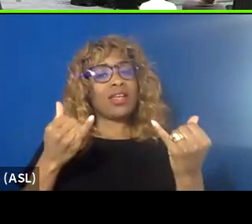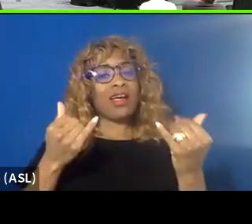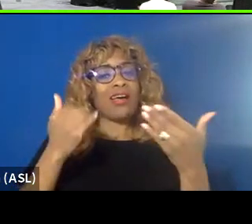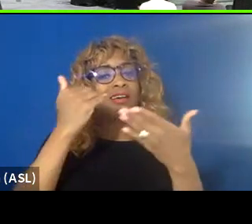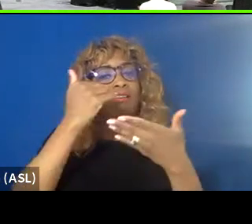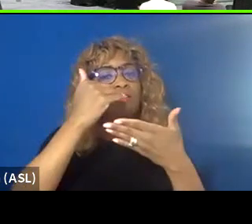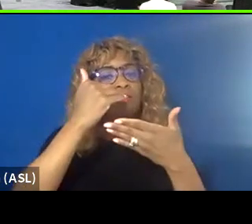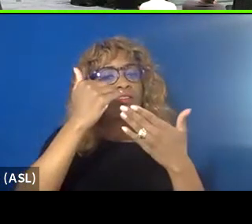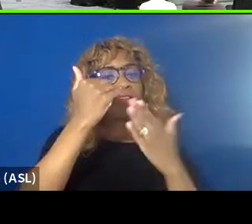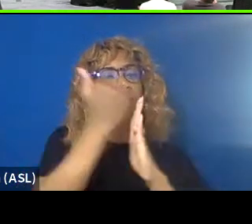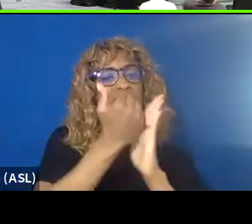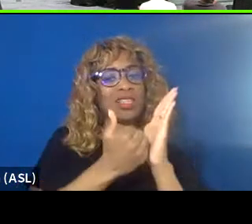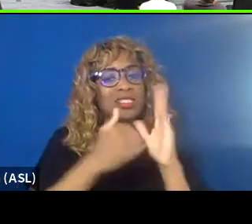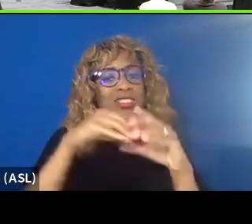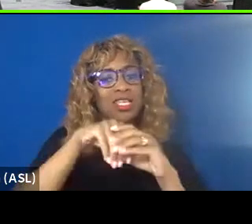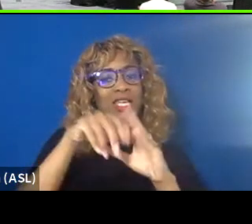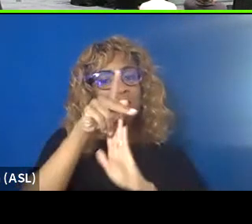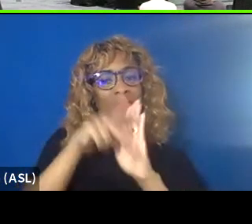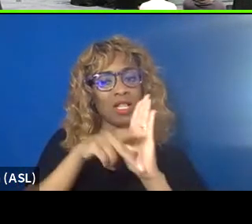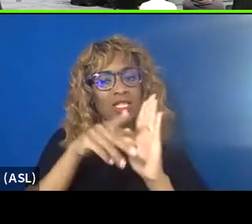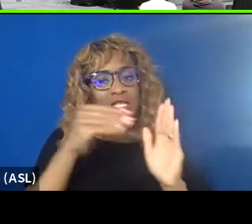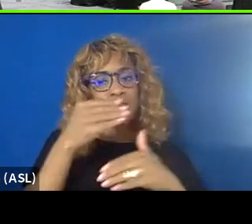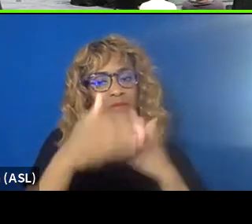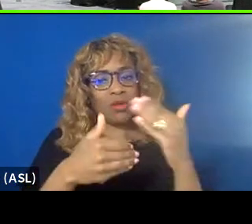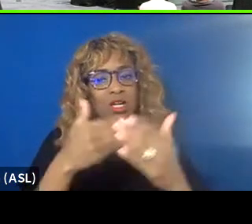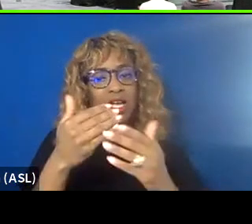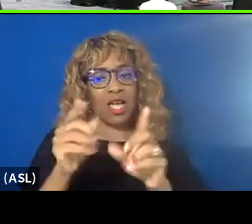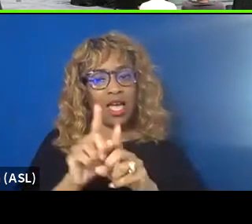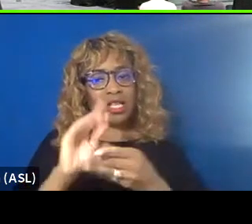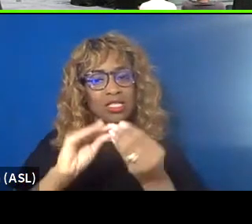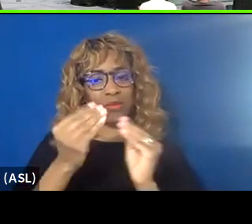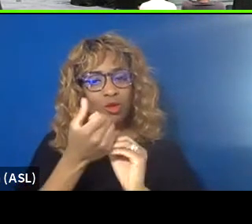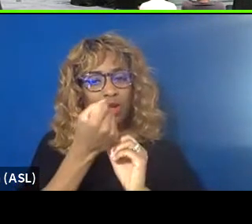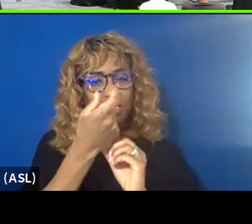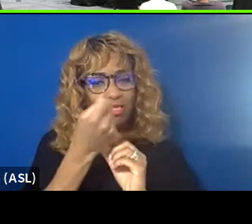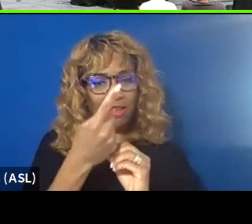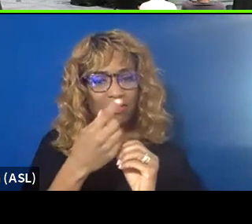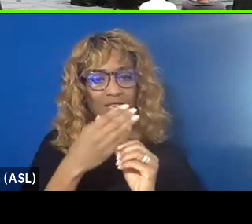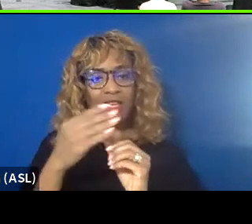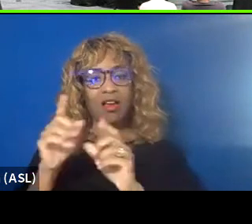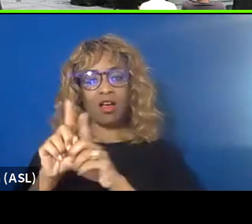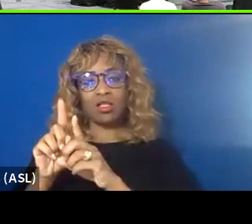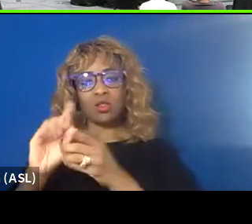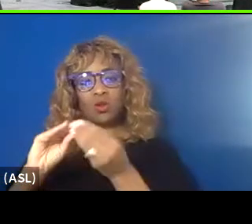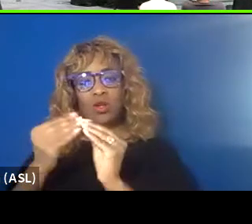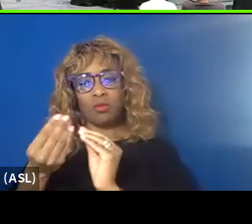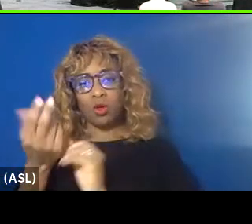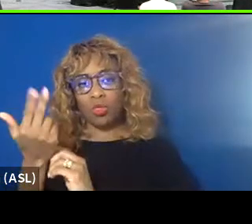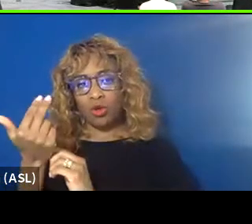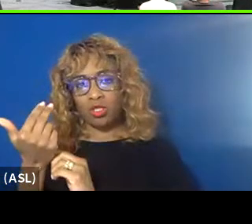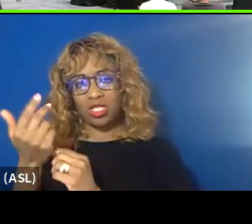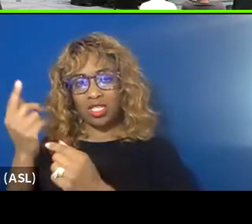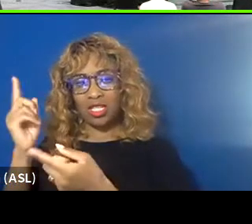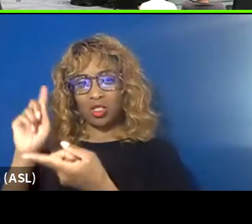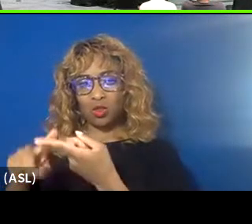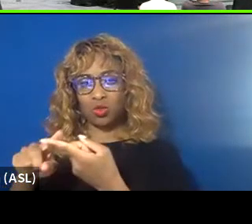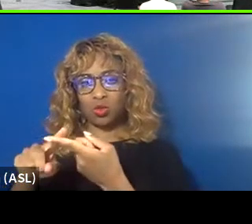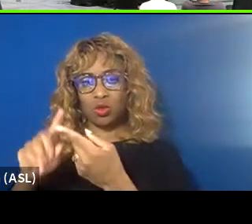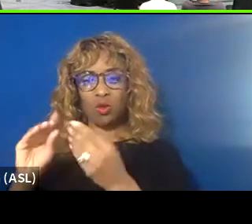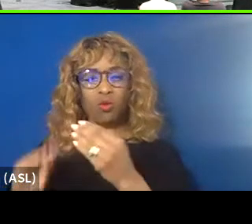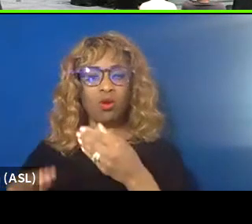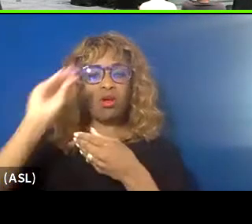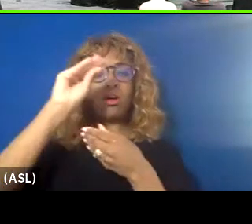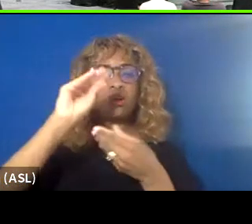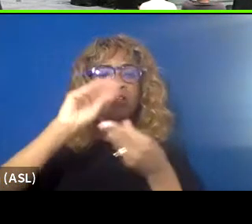in the policy and procedures as number 11 and number 13, up to number 4 and 5.